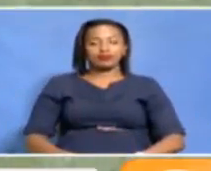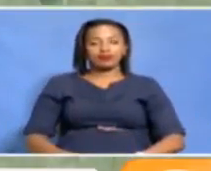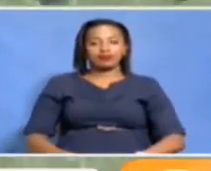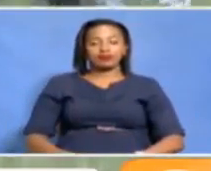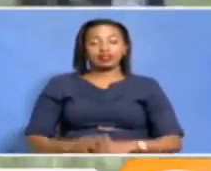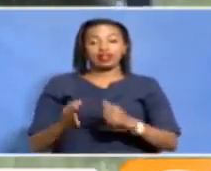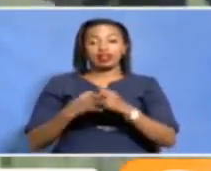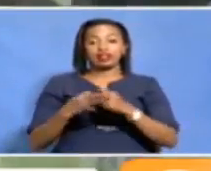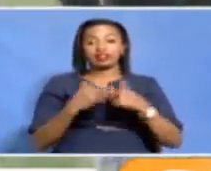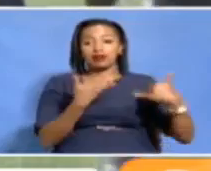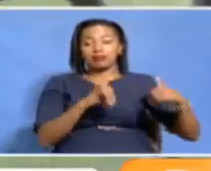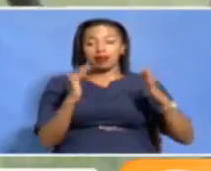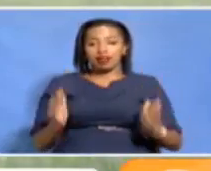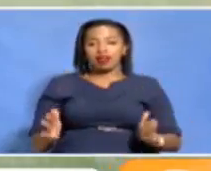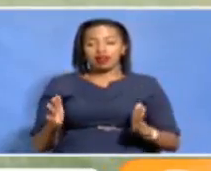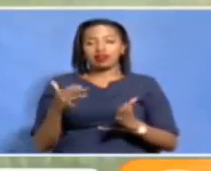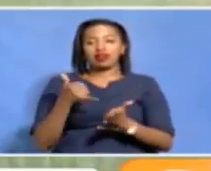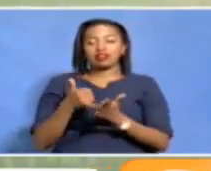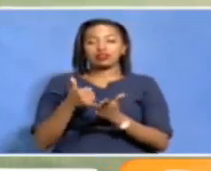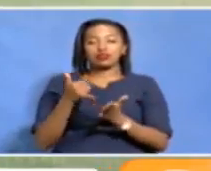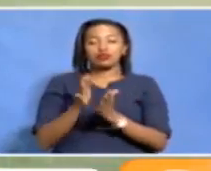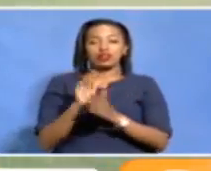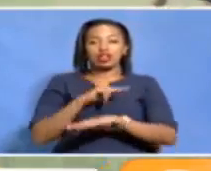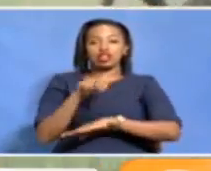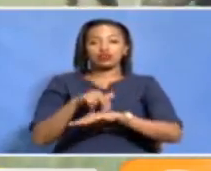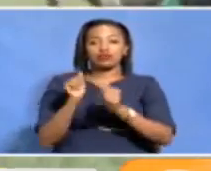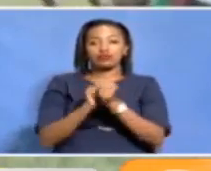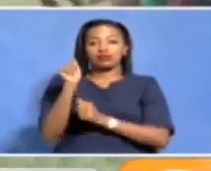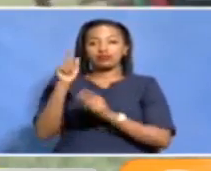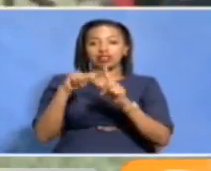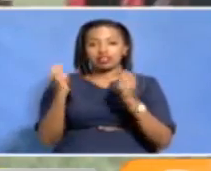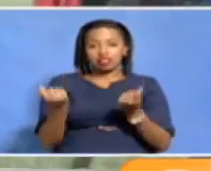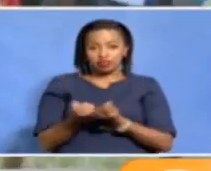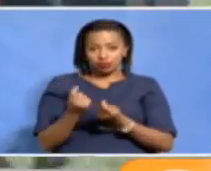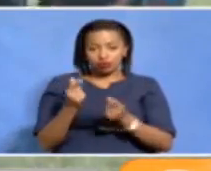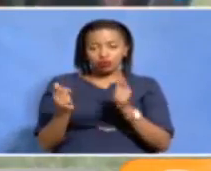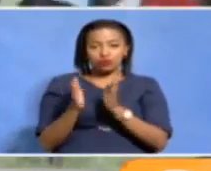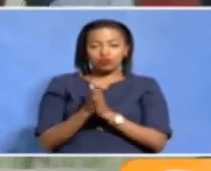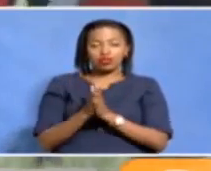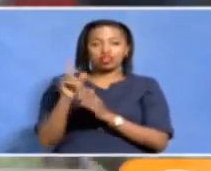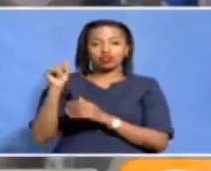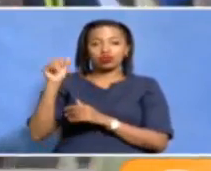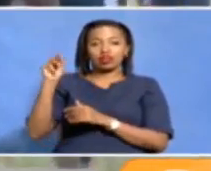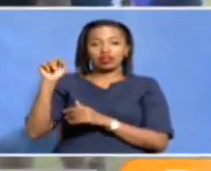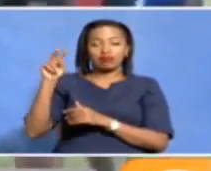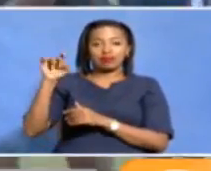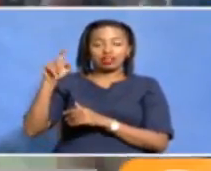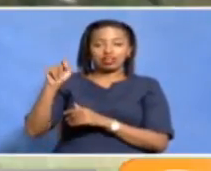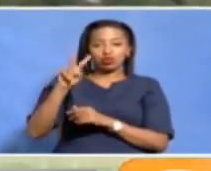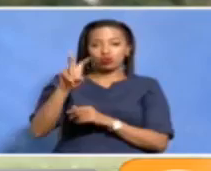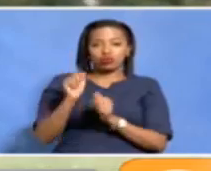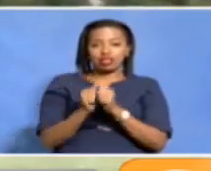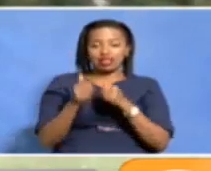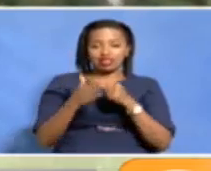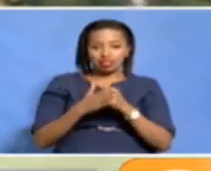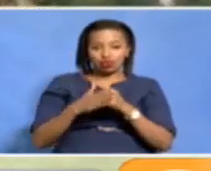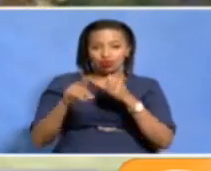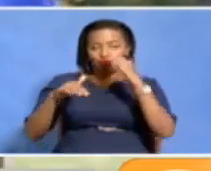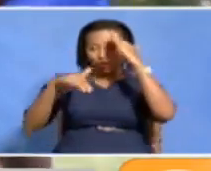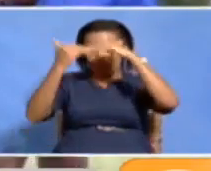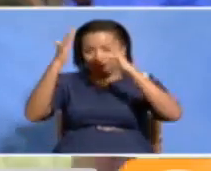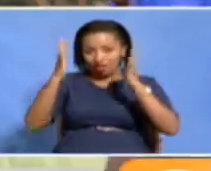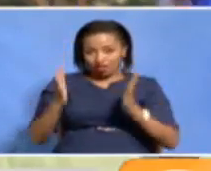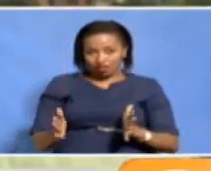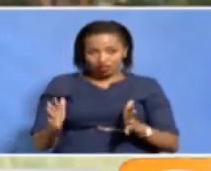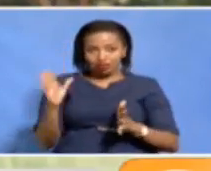8 players are currently with the National 15s team that is in France for the repechage tournament for the 2019 World Cup qualifiers. The technical bench